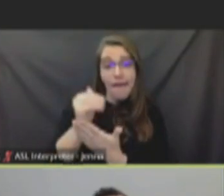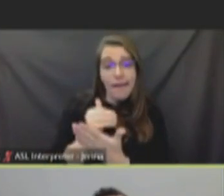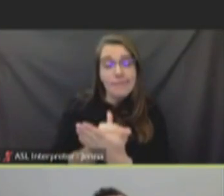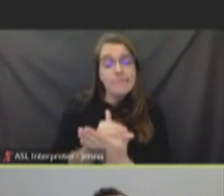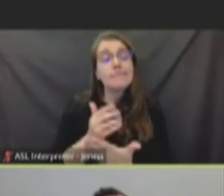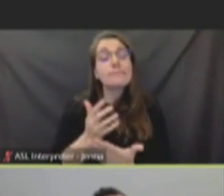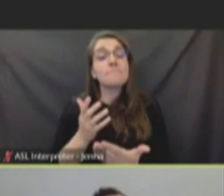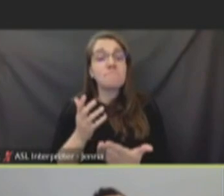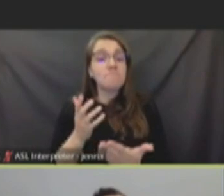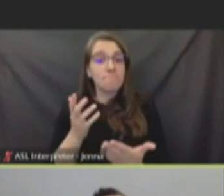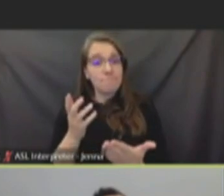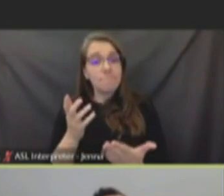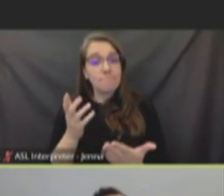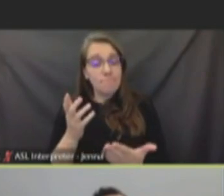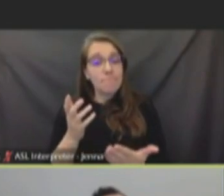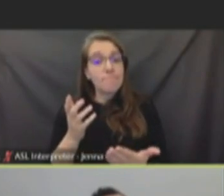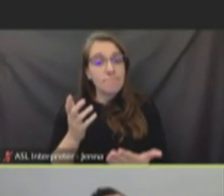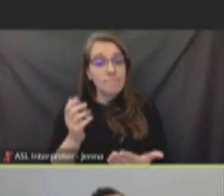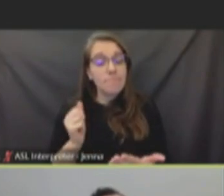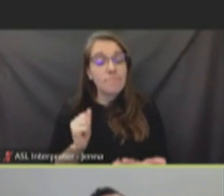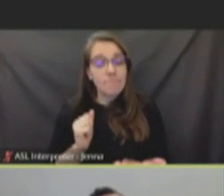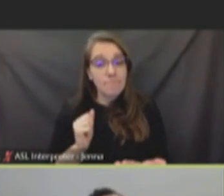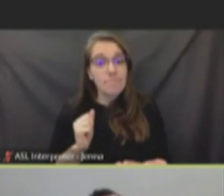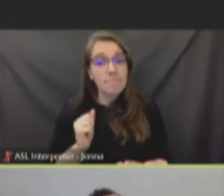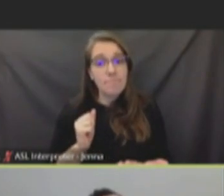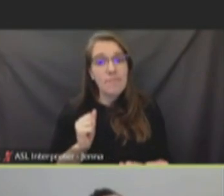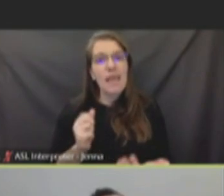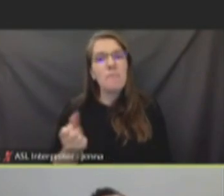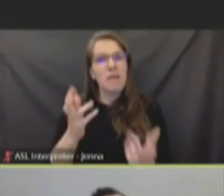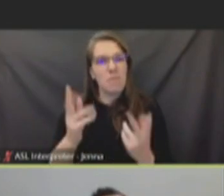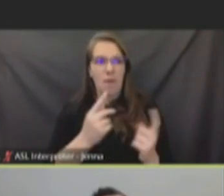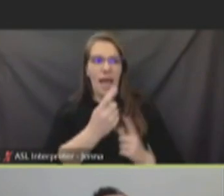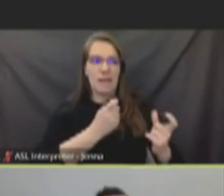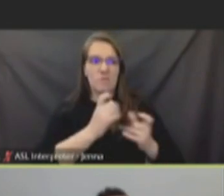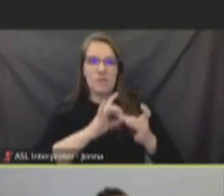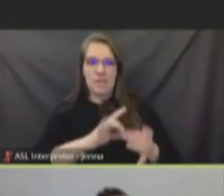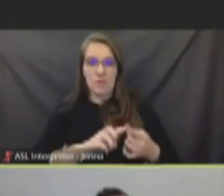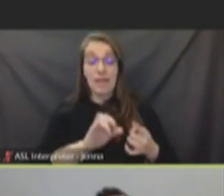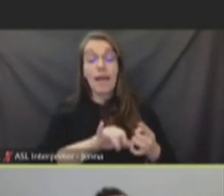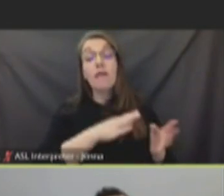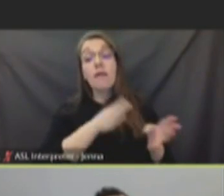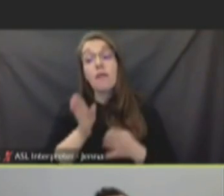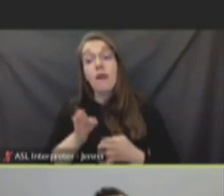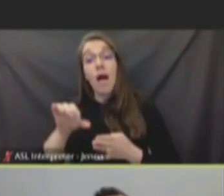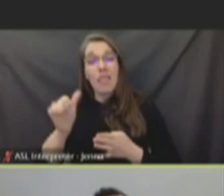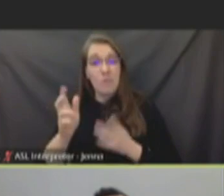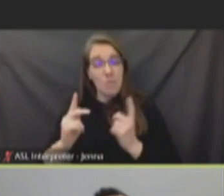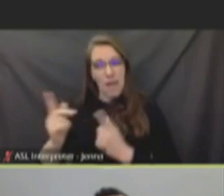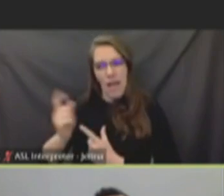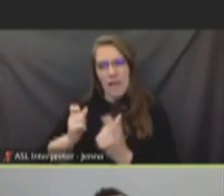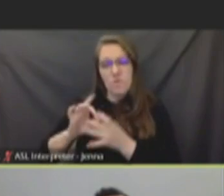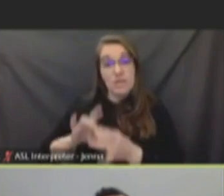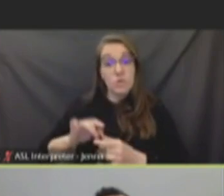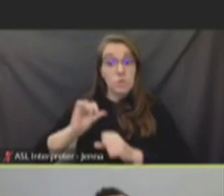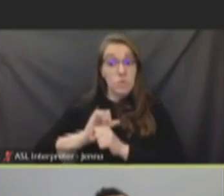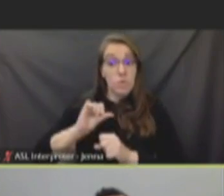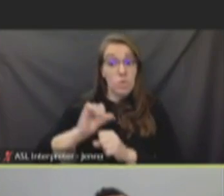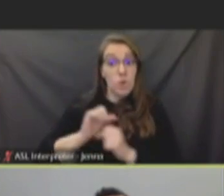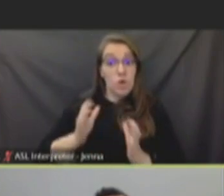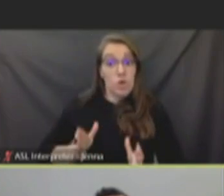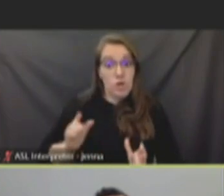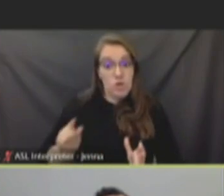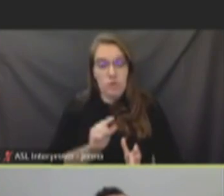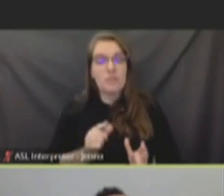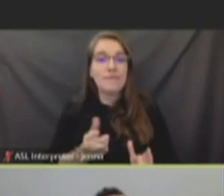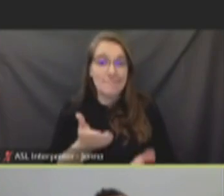of answer a lot of questions on that, a lot of questions on the employment side. As members of this body, I'm